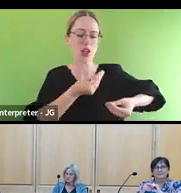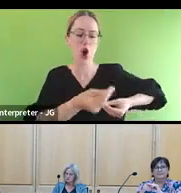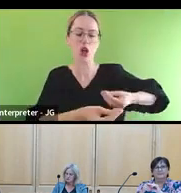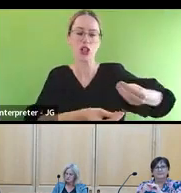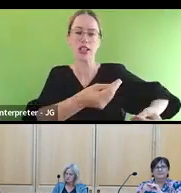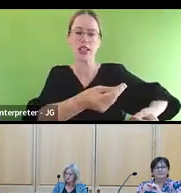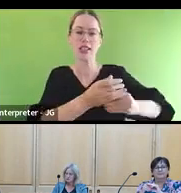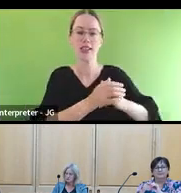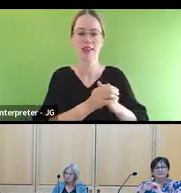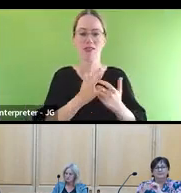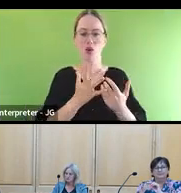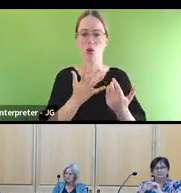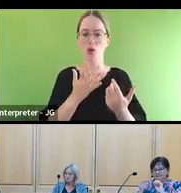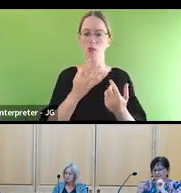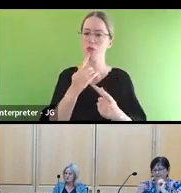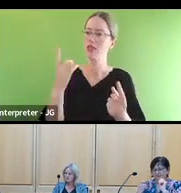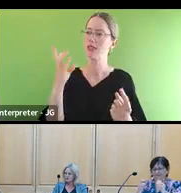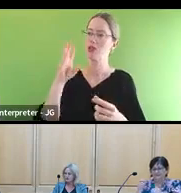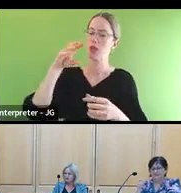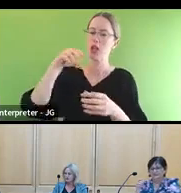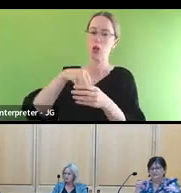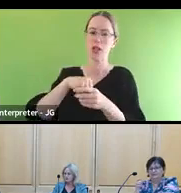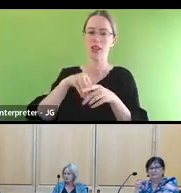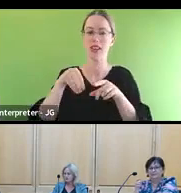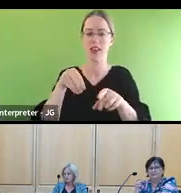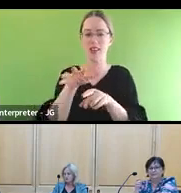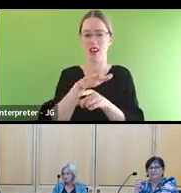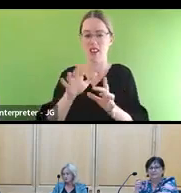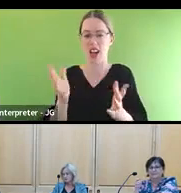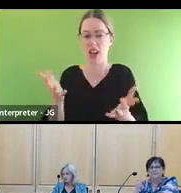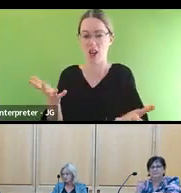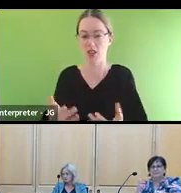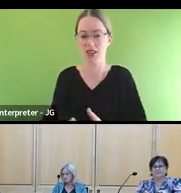voices included in where we're going moving forward?